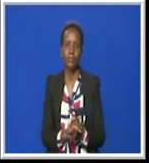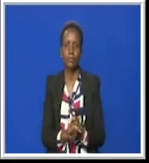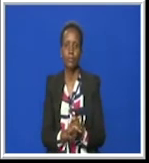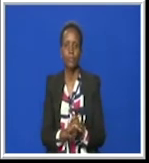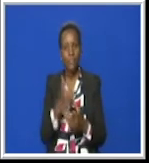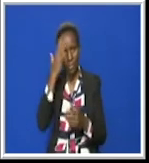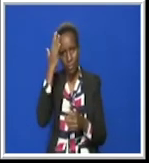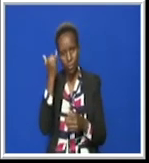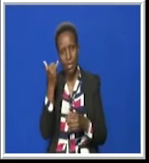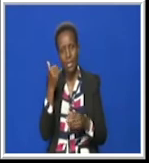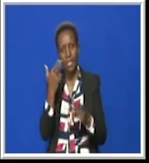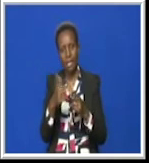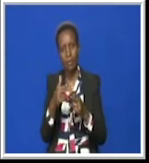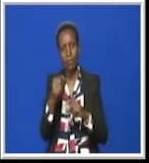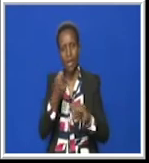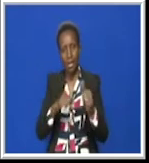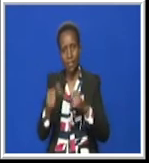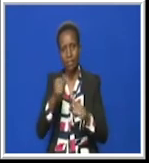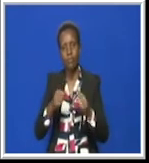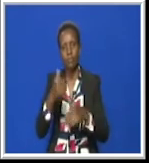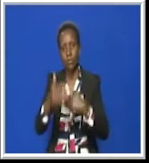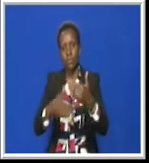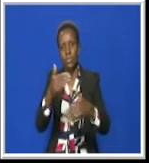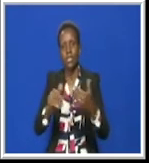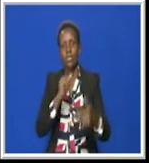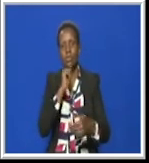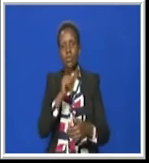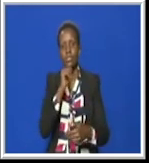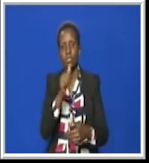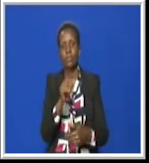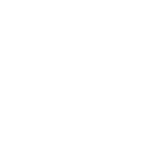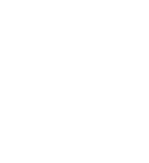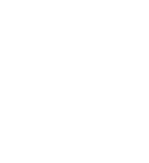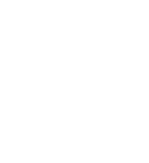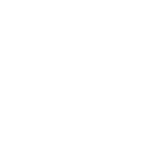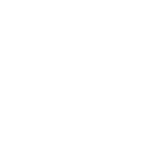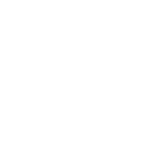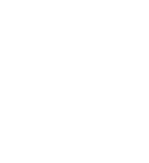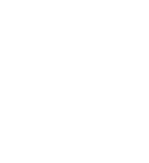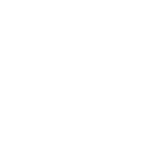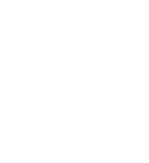it is an active process. It is not a passive process.